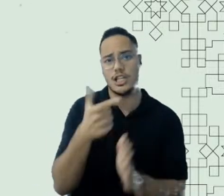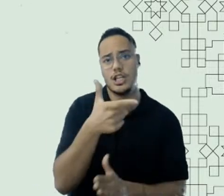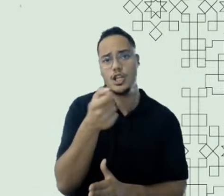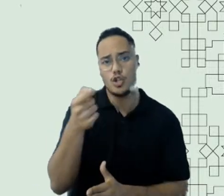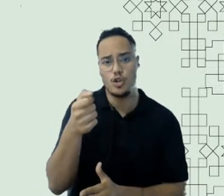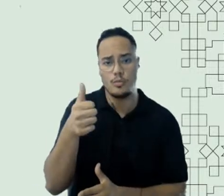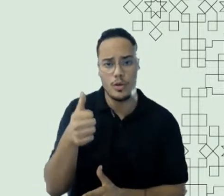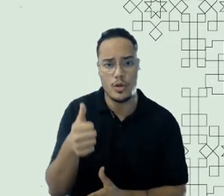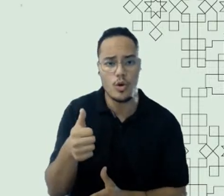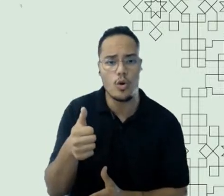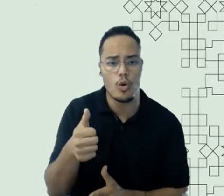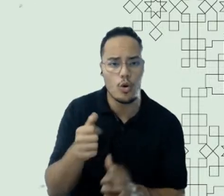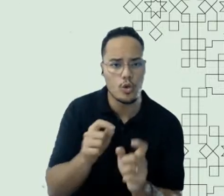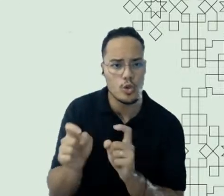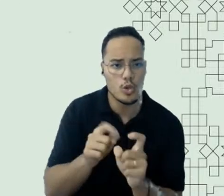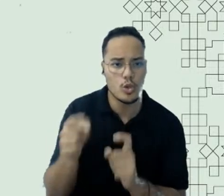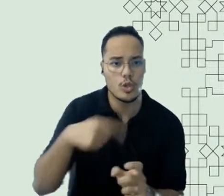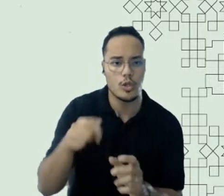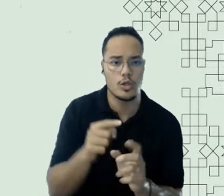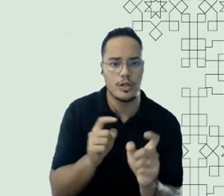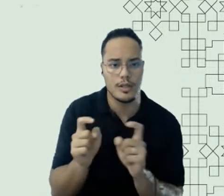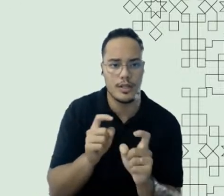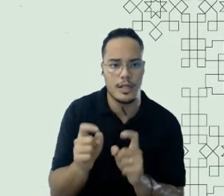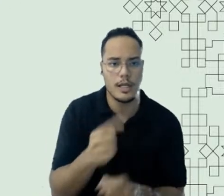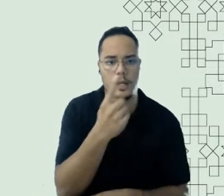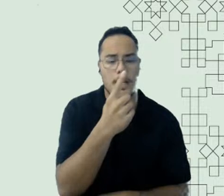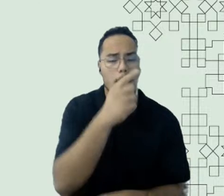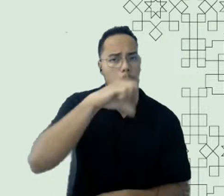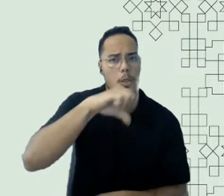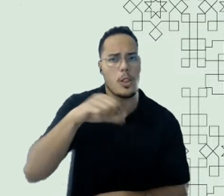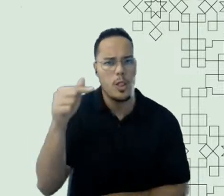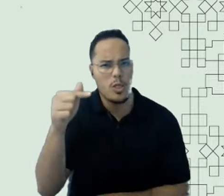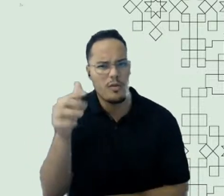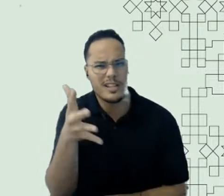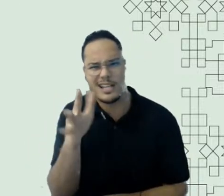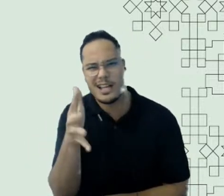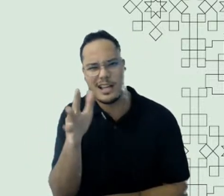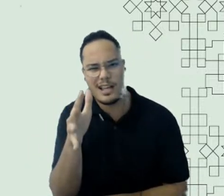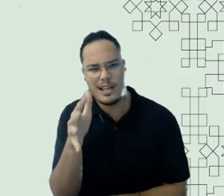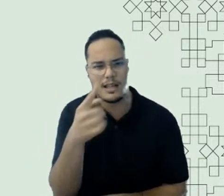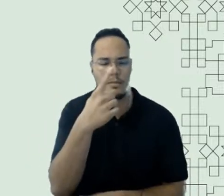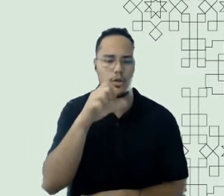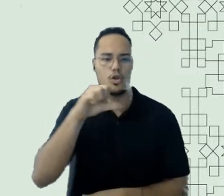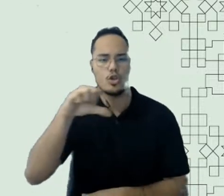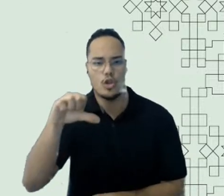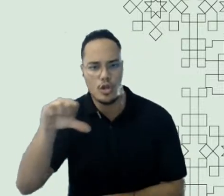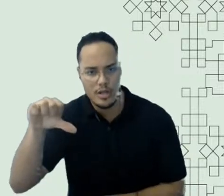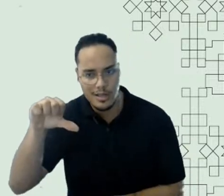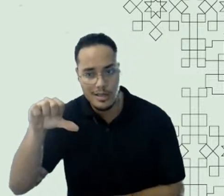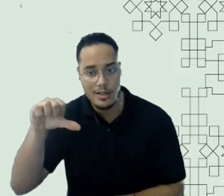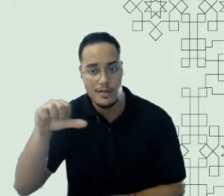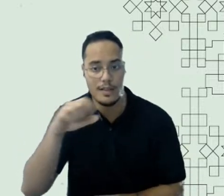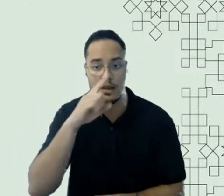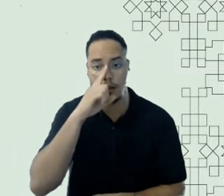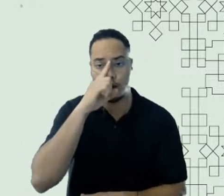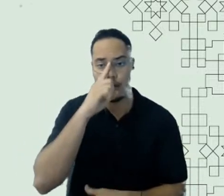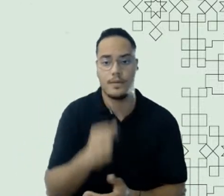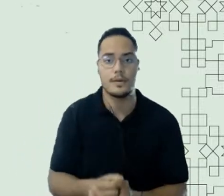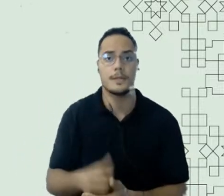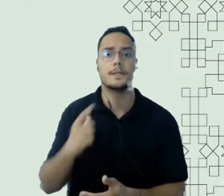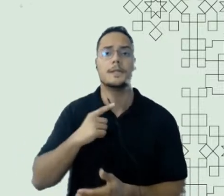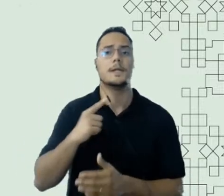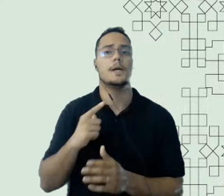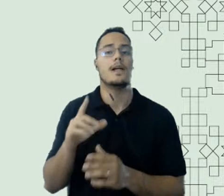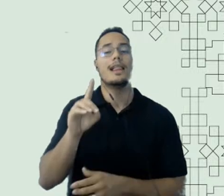WIPO discussion. At the time, we didn't have, so the DVD was just invented. Napster emerged at that